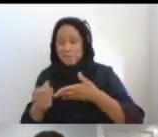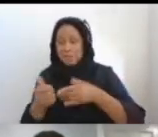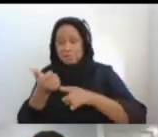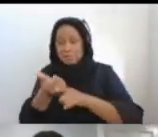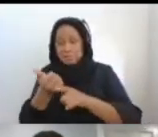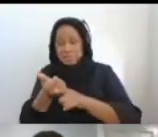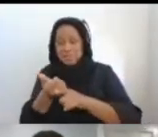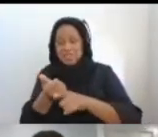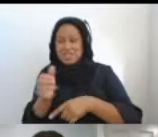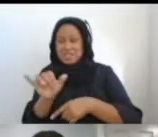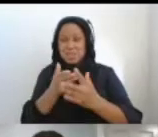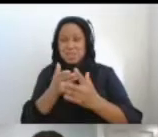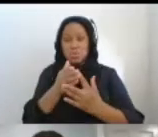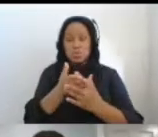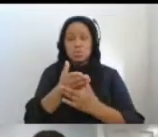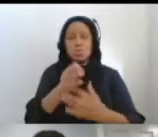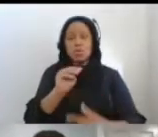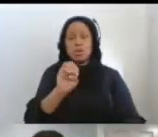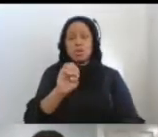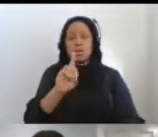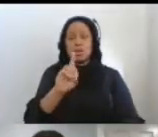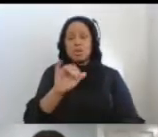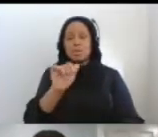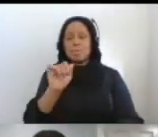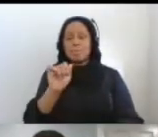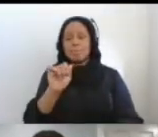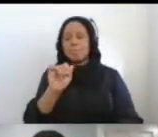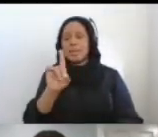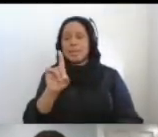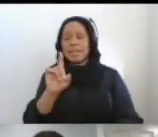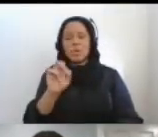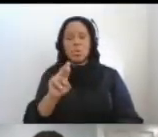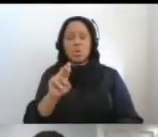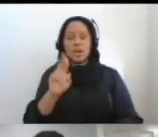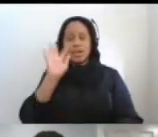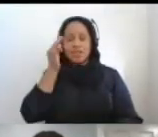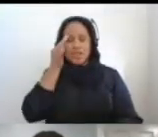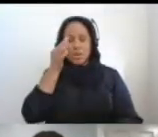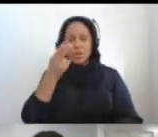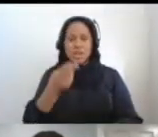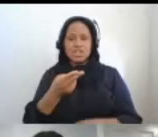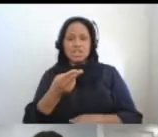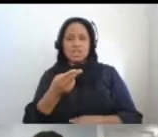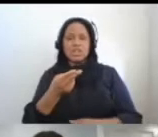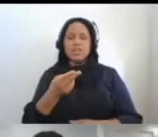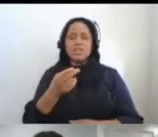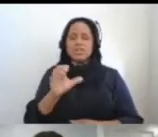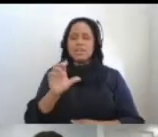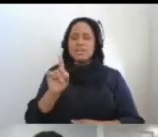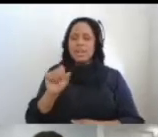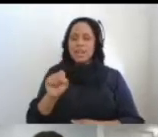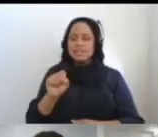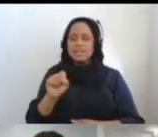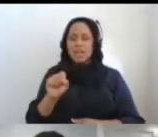like Medicaid or the federal HCBS waiver. Um,